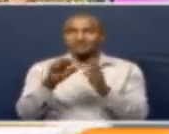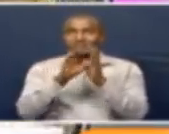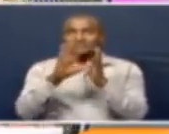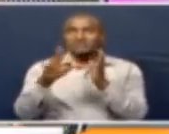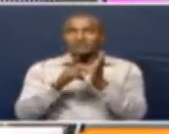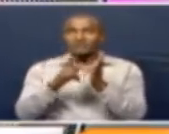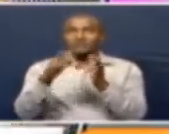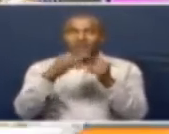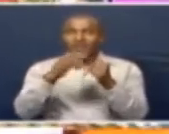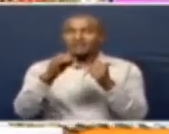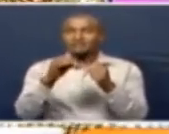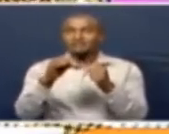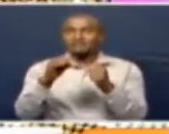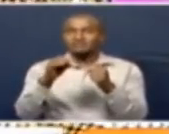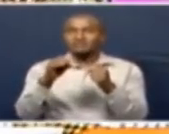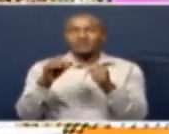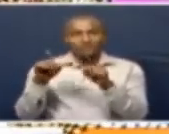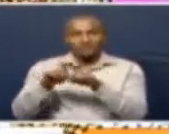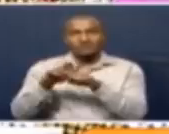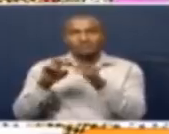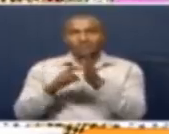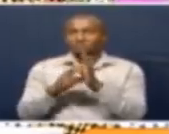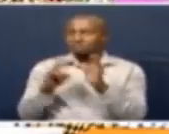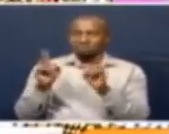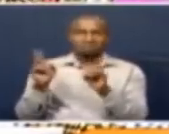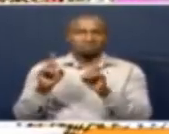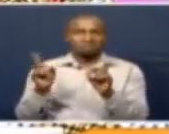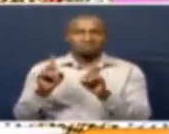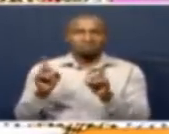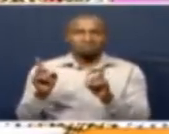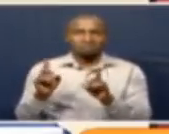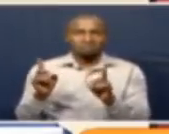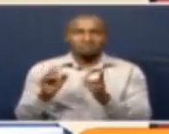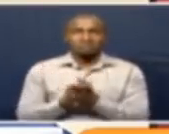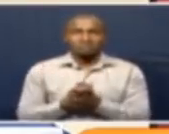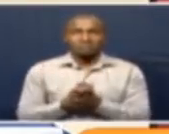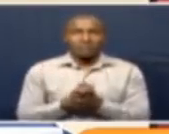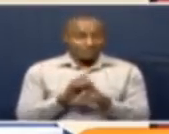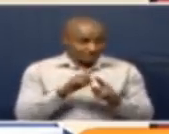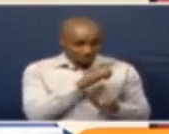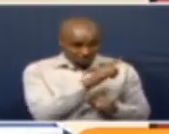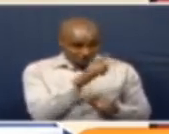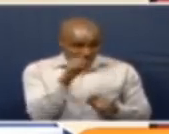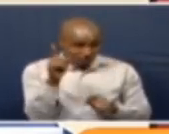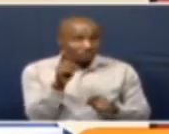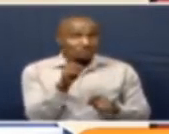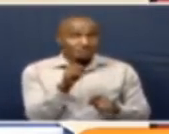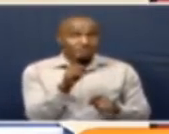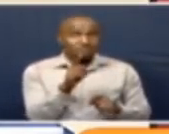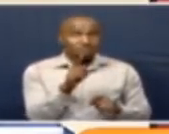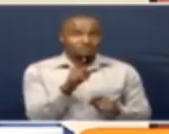She'll be paid 80 Gs to the same project. Mm-hmm. It doesn't work like that. But are all of you observing the same, you